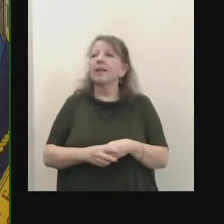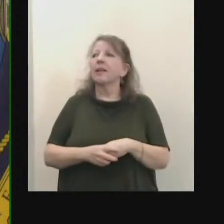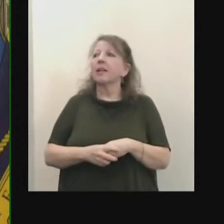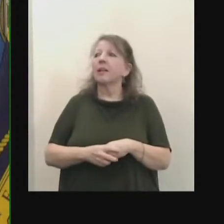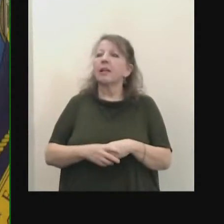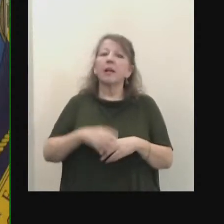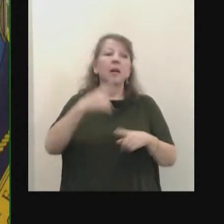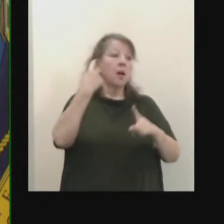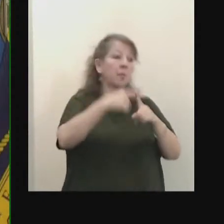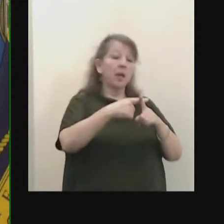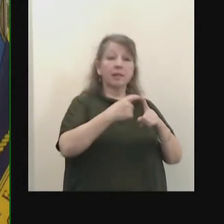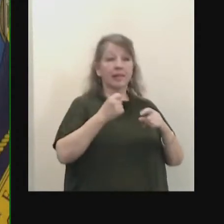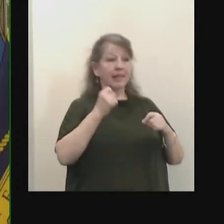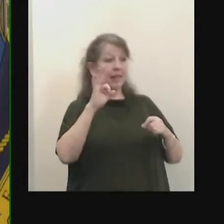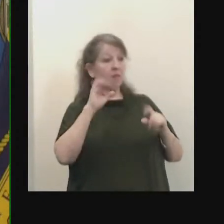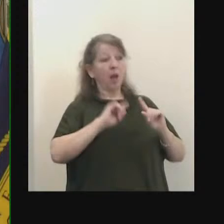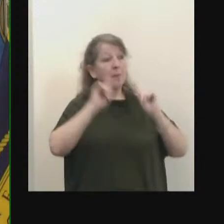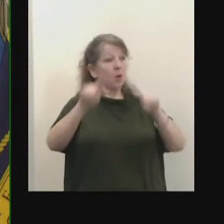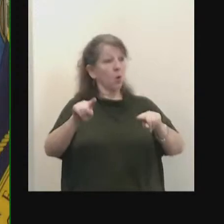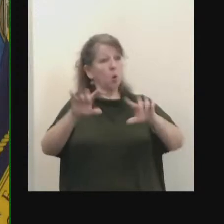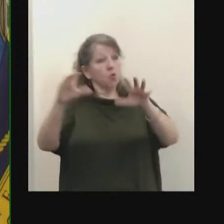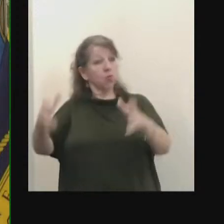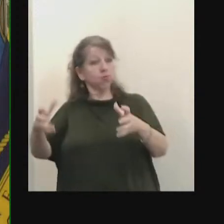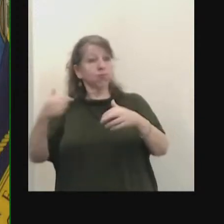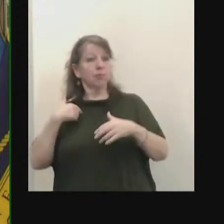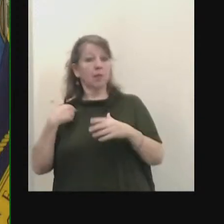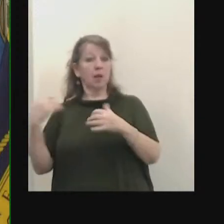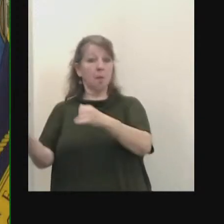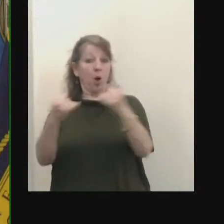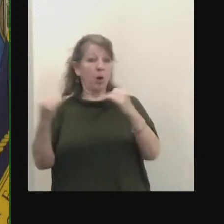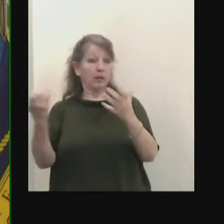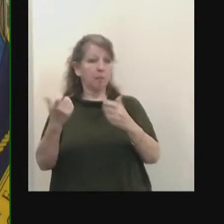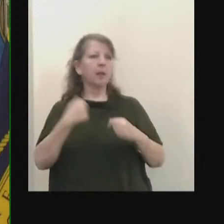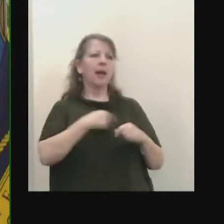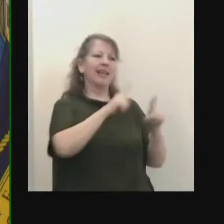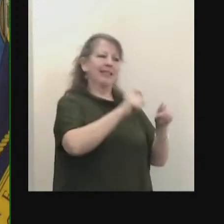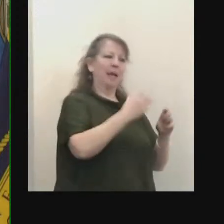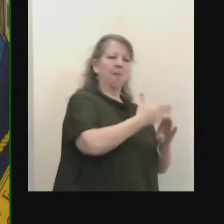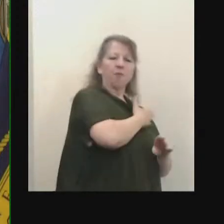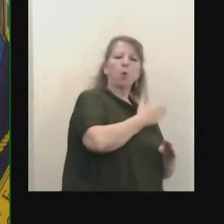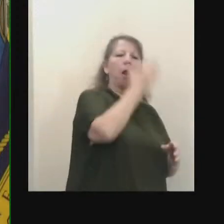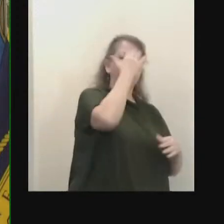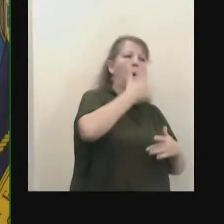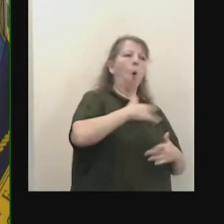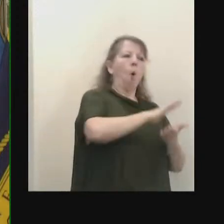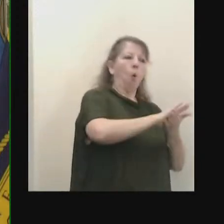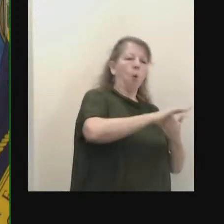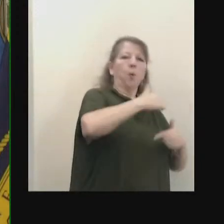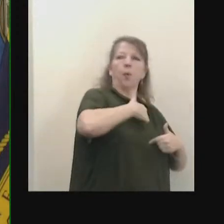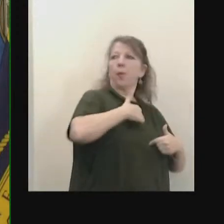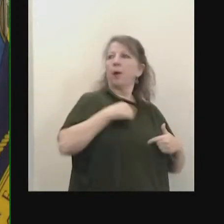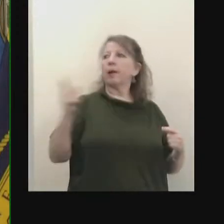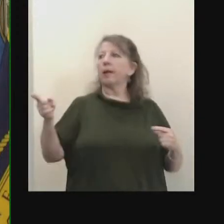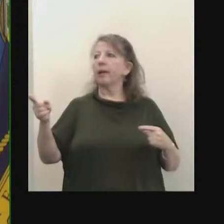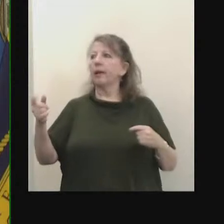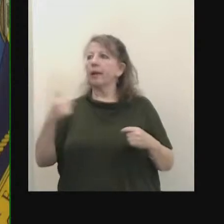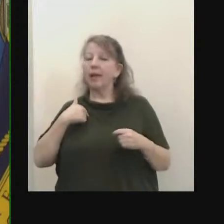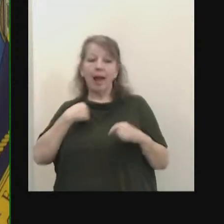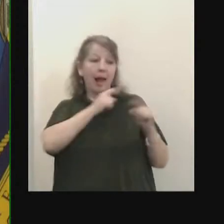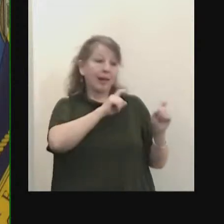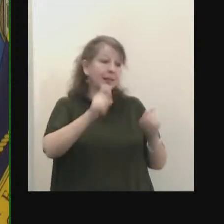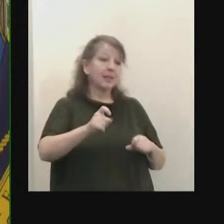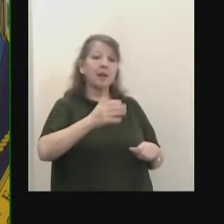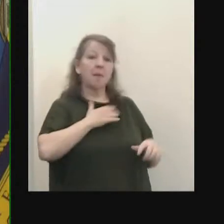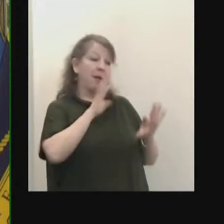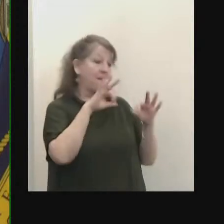tested before if you're going to go to a gathering like that. Know your status. I actually tested, and people in my family got tested for